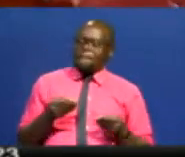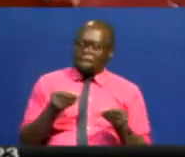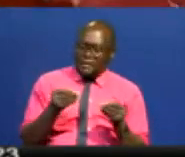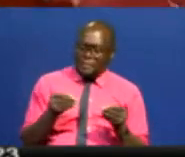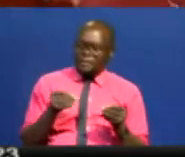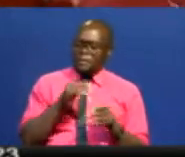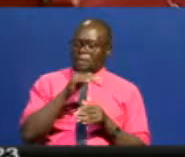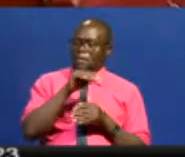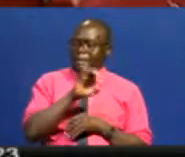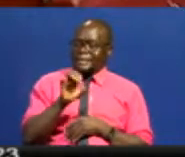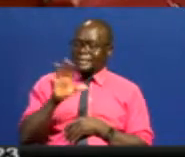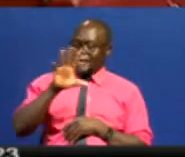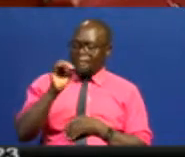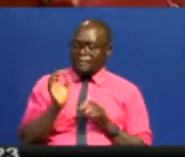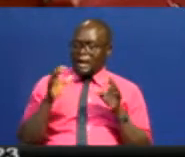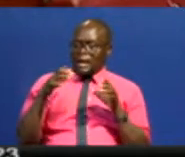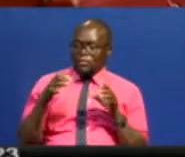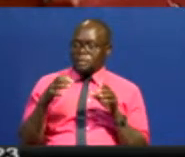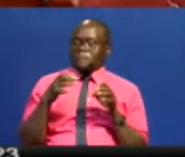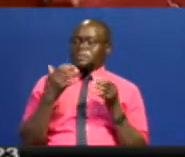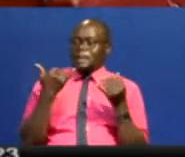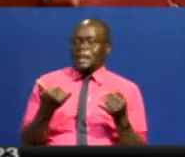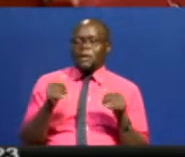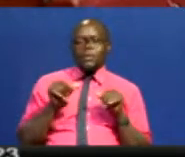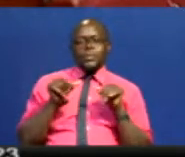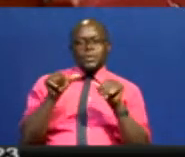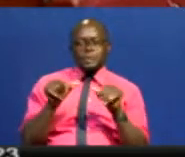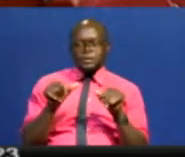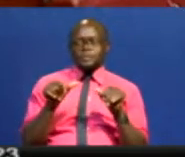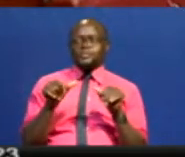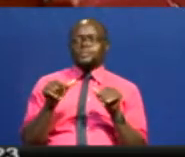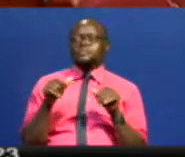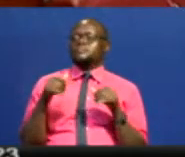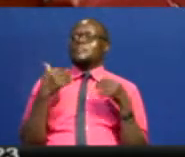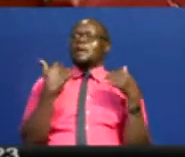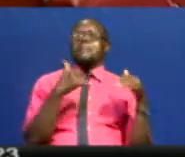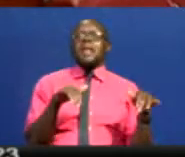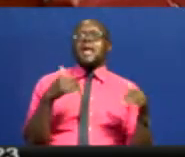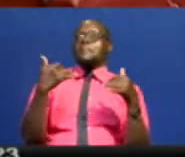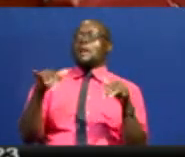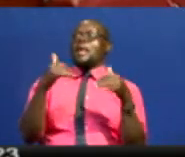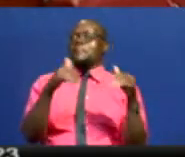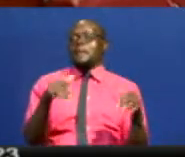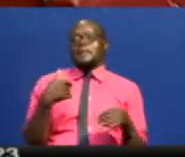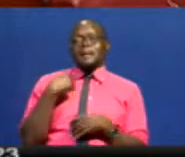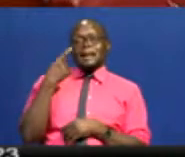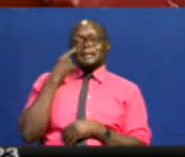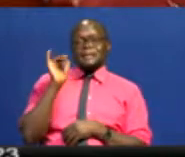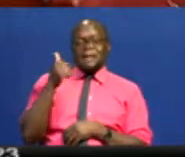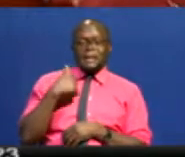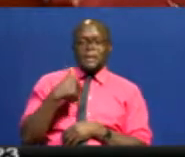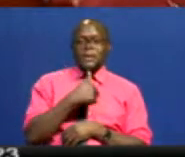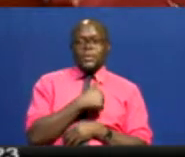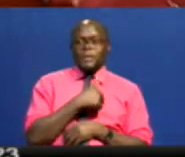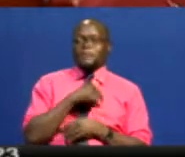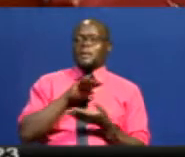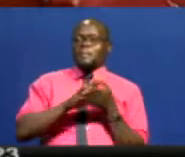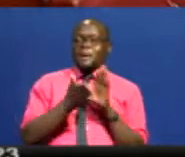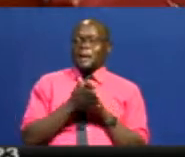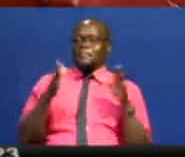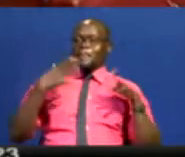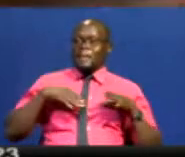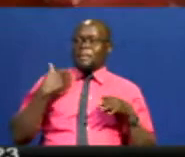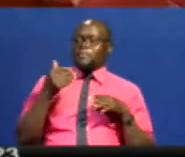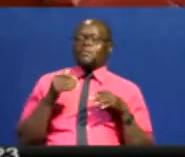of East Africa, and as we continue joking around, I can see that we are going to be among the people who will